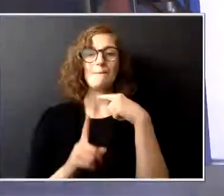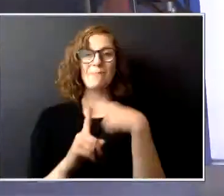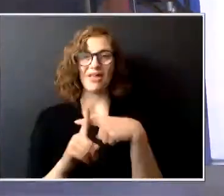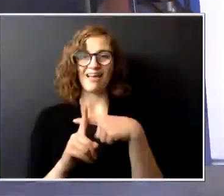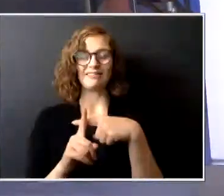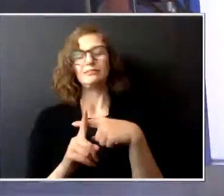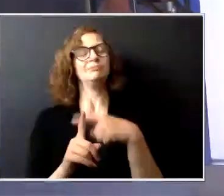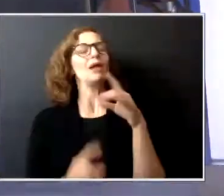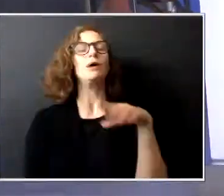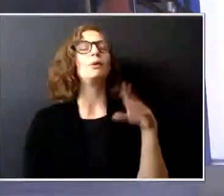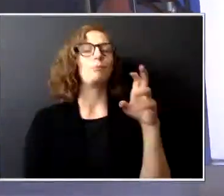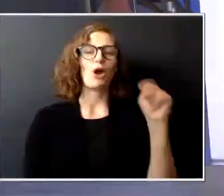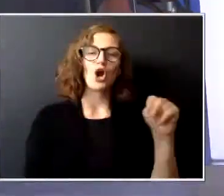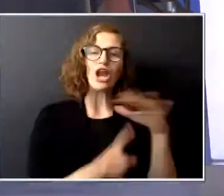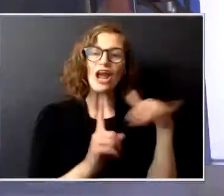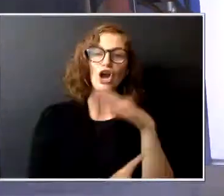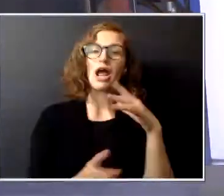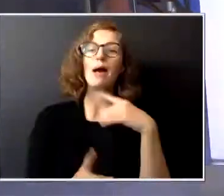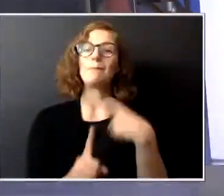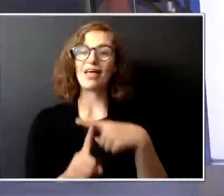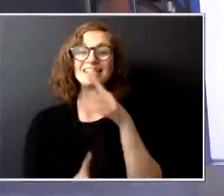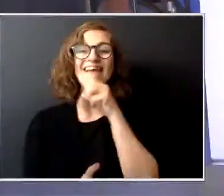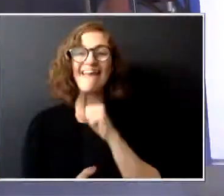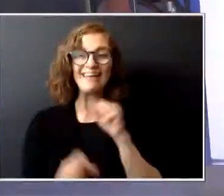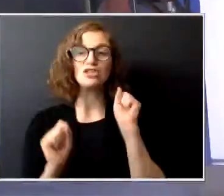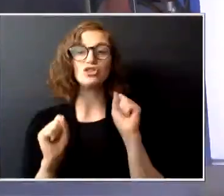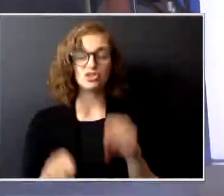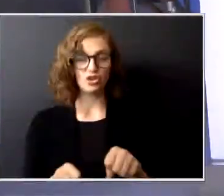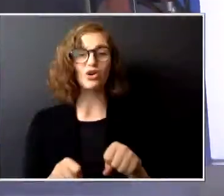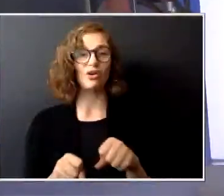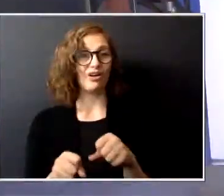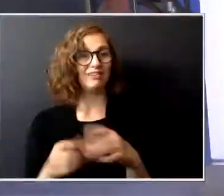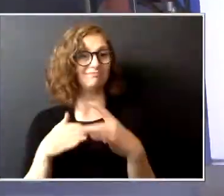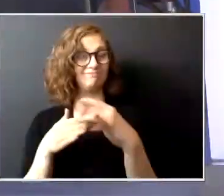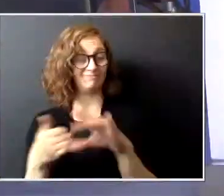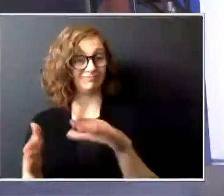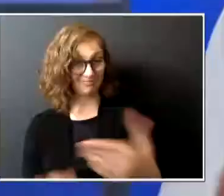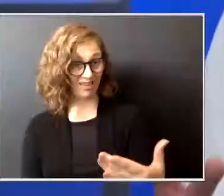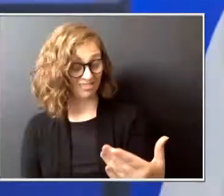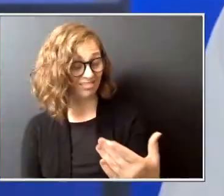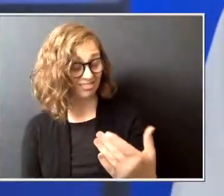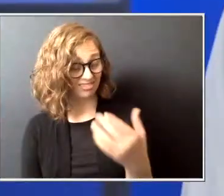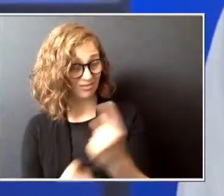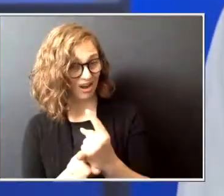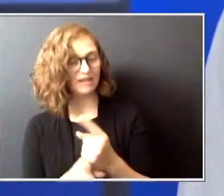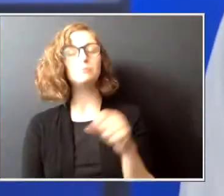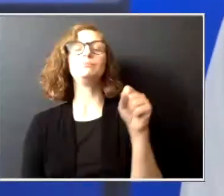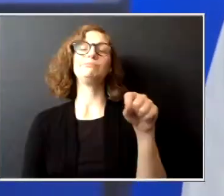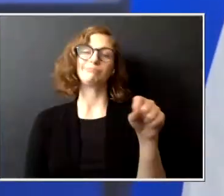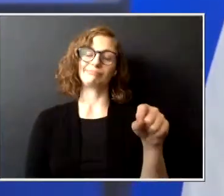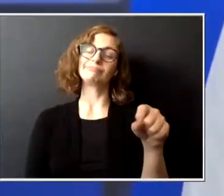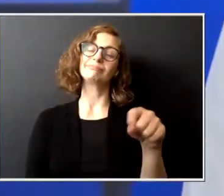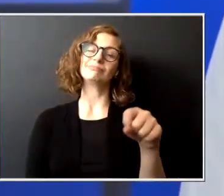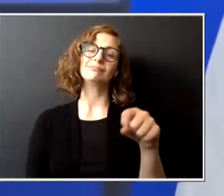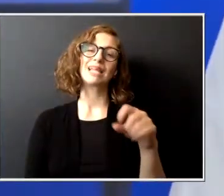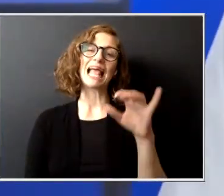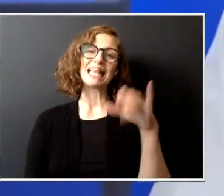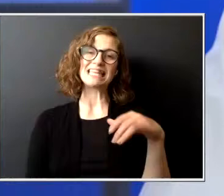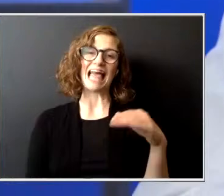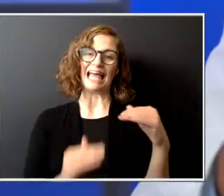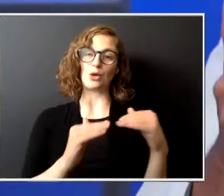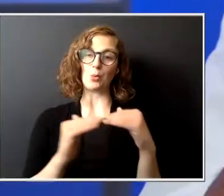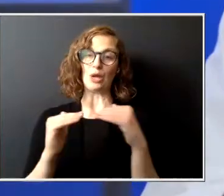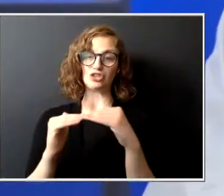significant mortality rate with burn injuries. Absolutely. And I think that kind of equation is more and more true